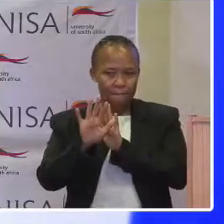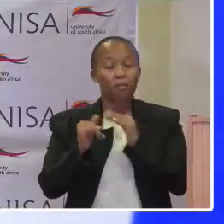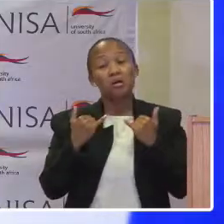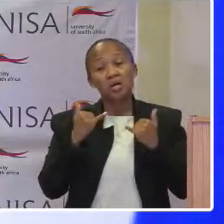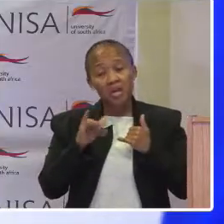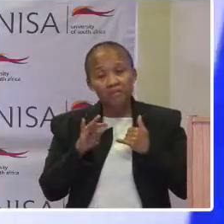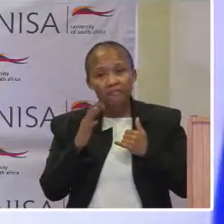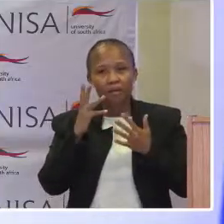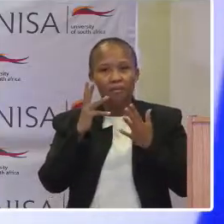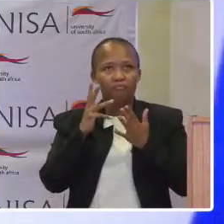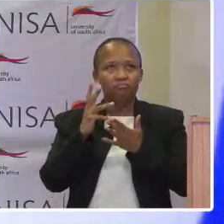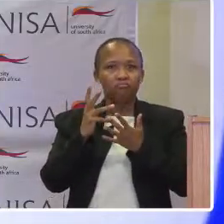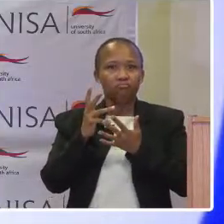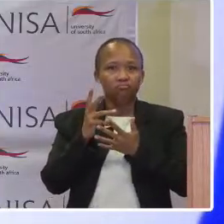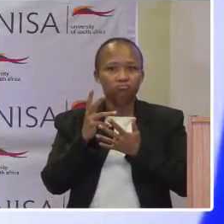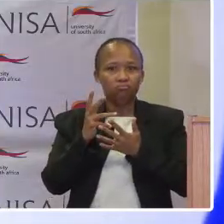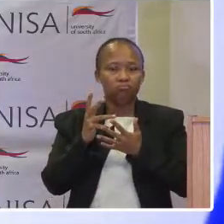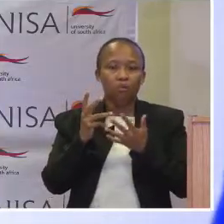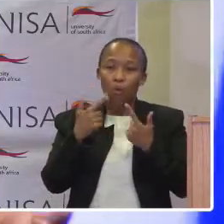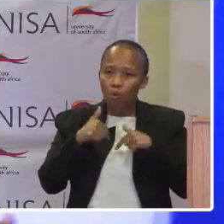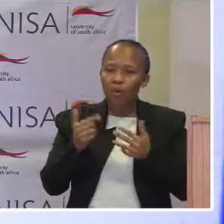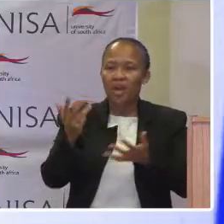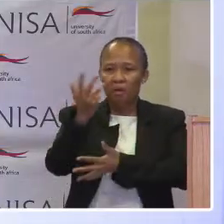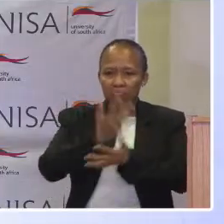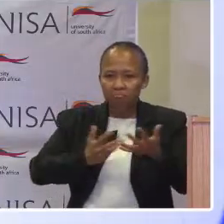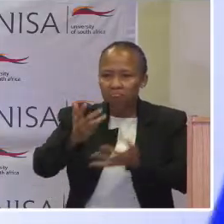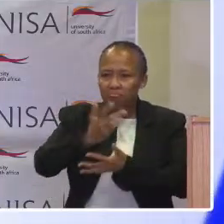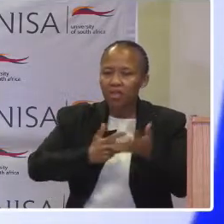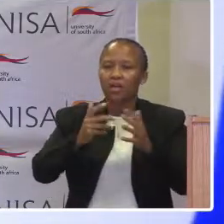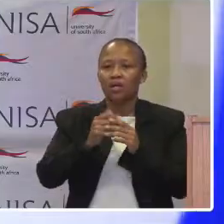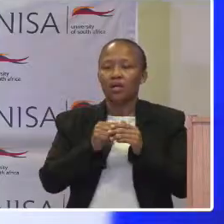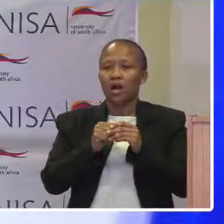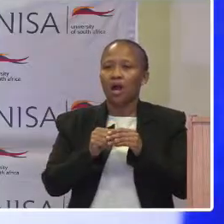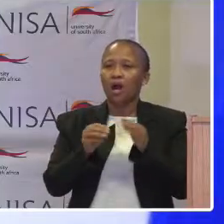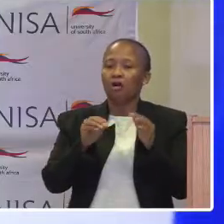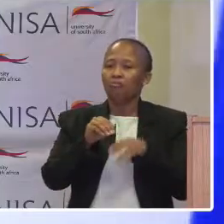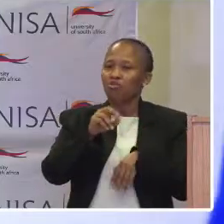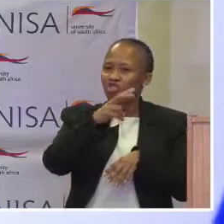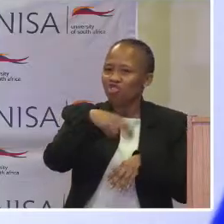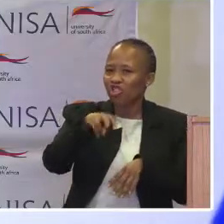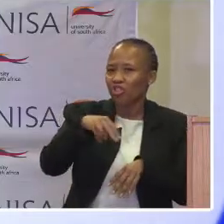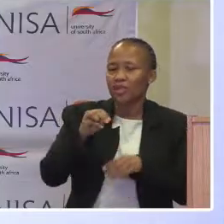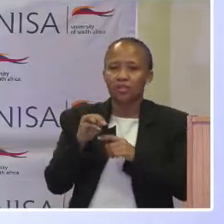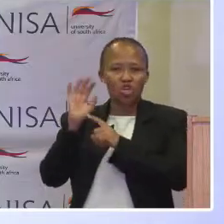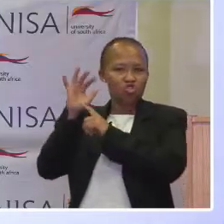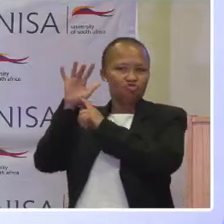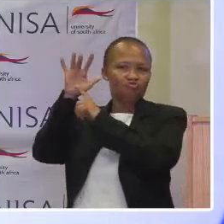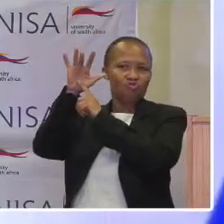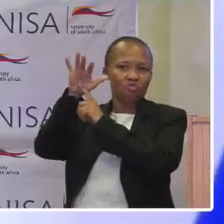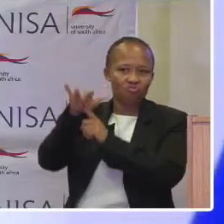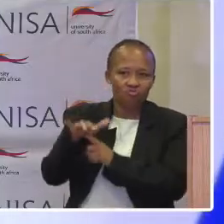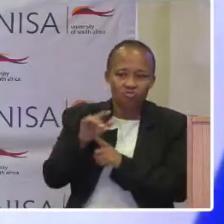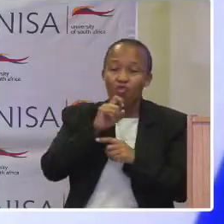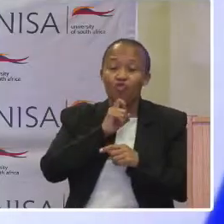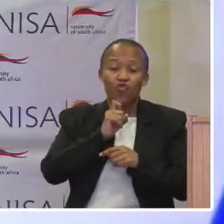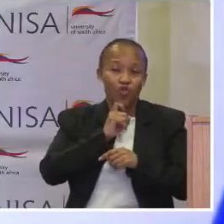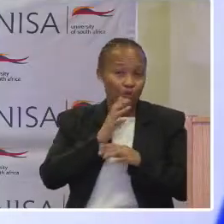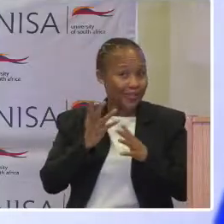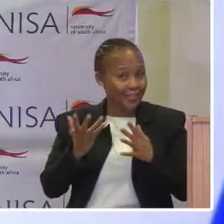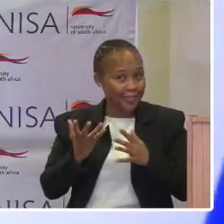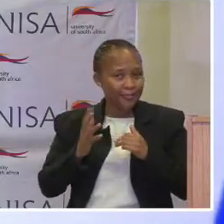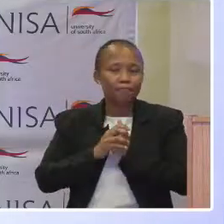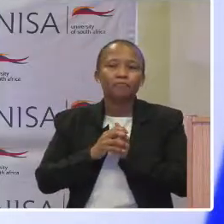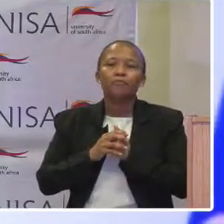talking about, we are talking of logistics, making use of drones. We are talking of,